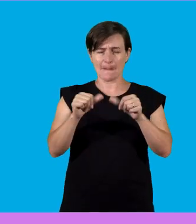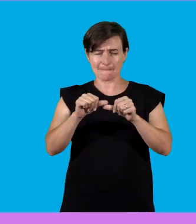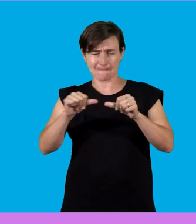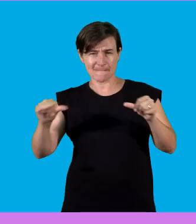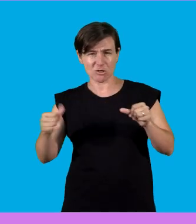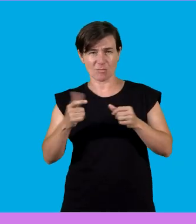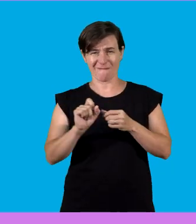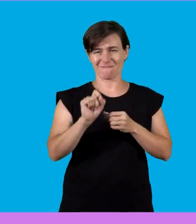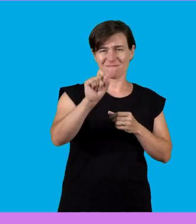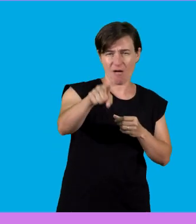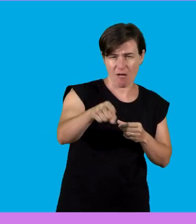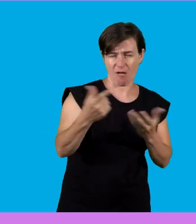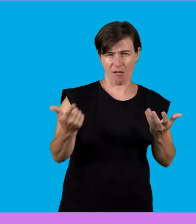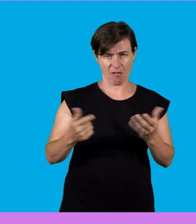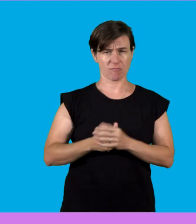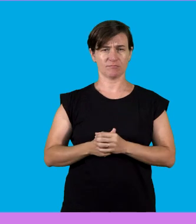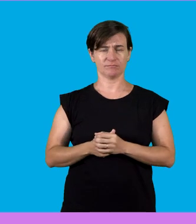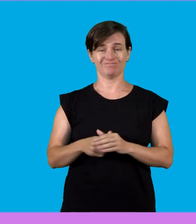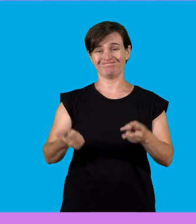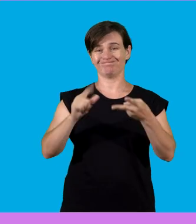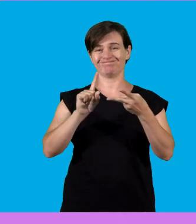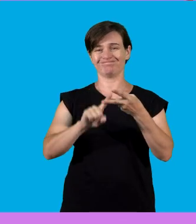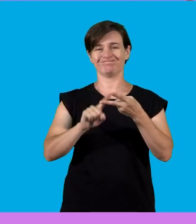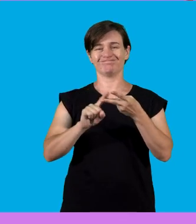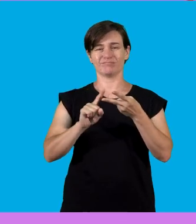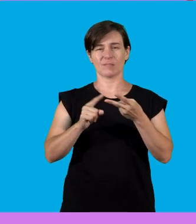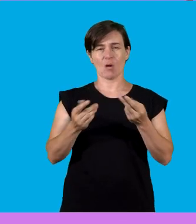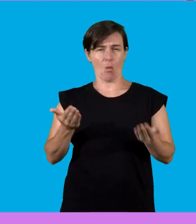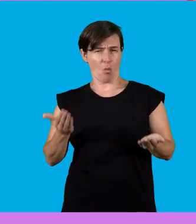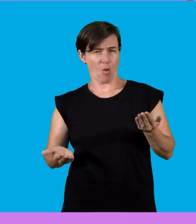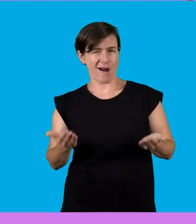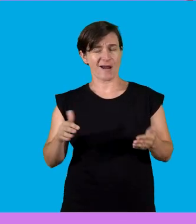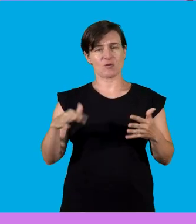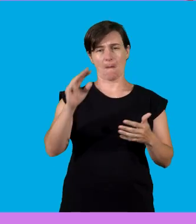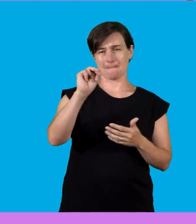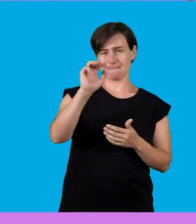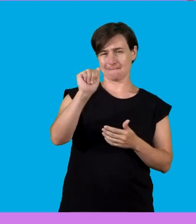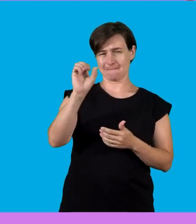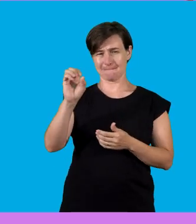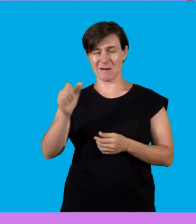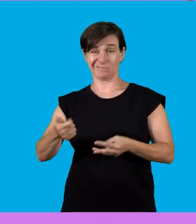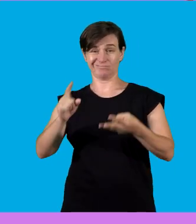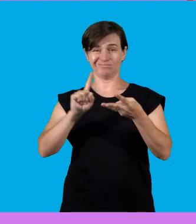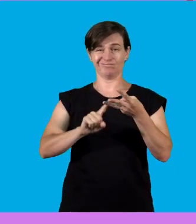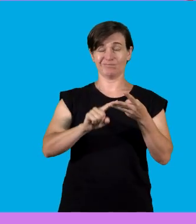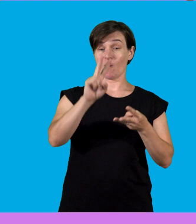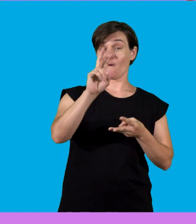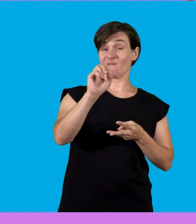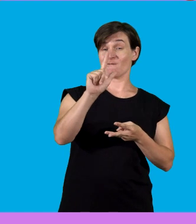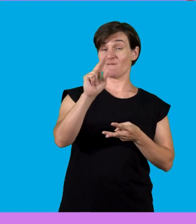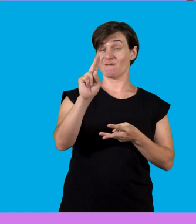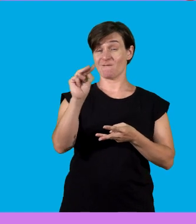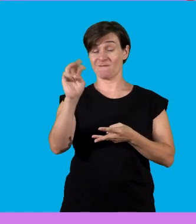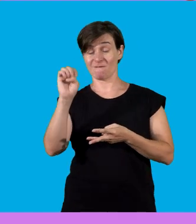with length and distance, then mass and weight, then we go over to volume, and